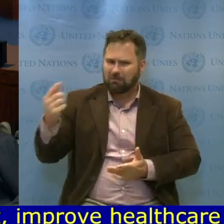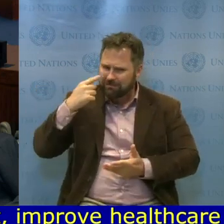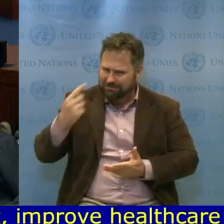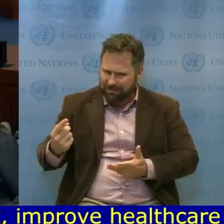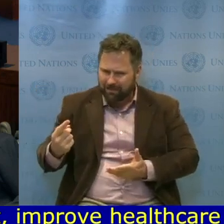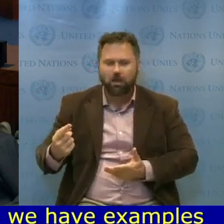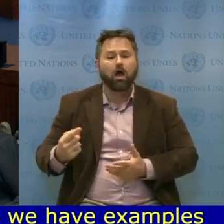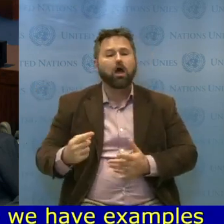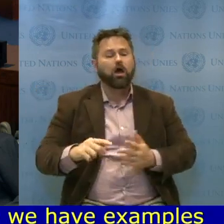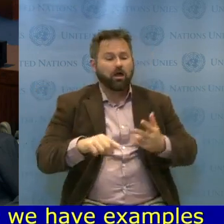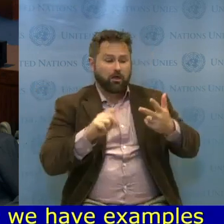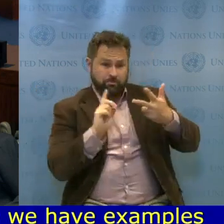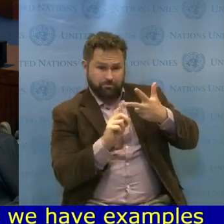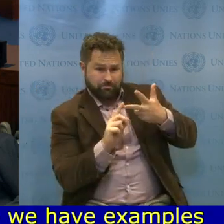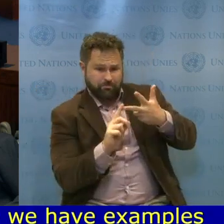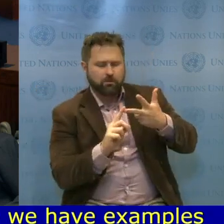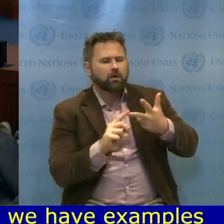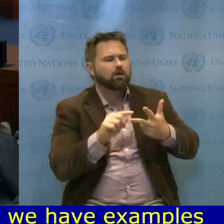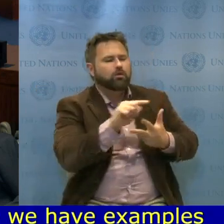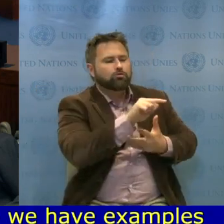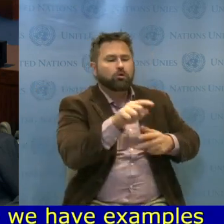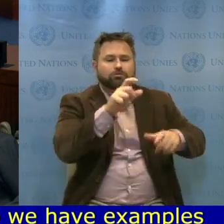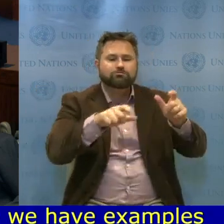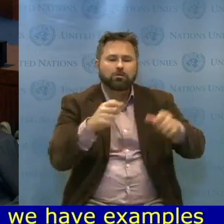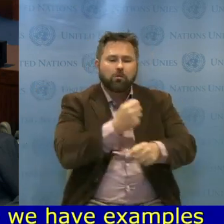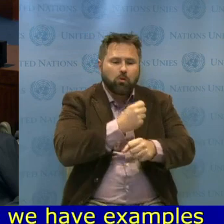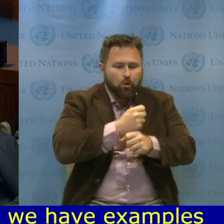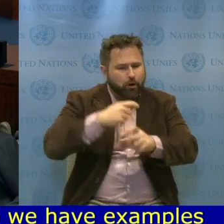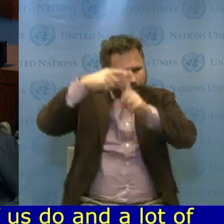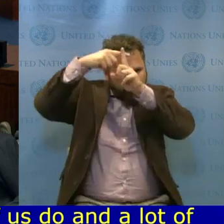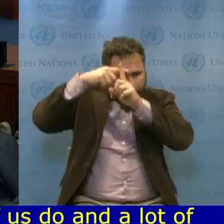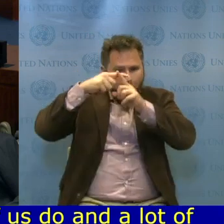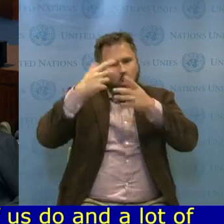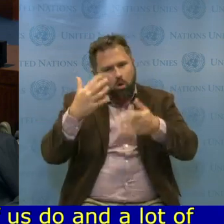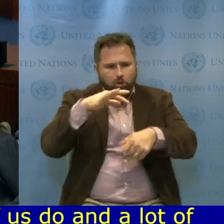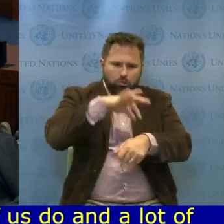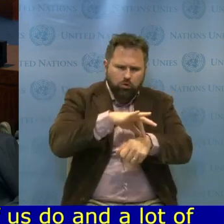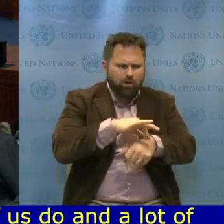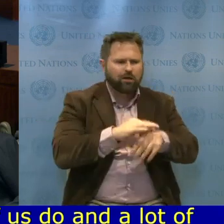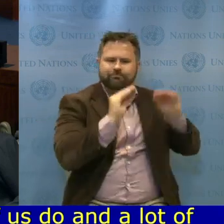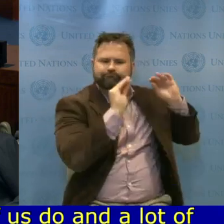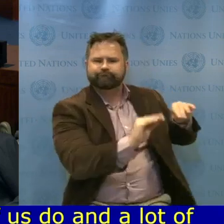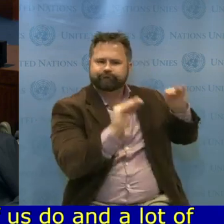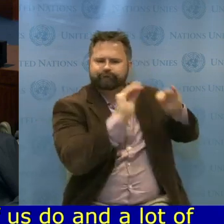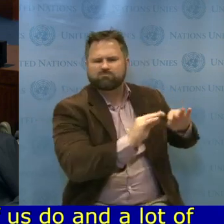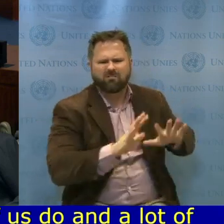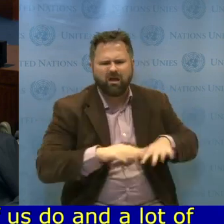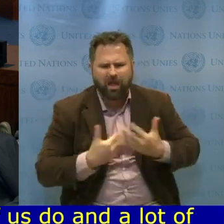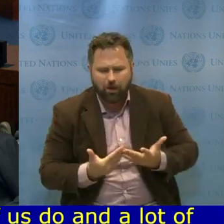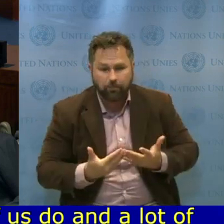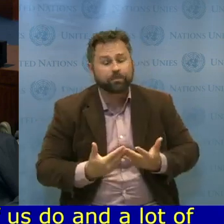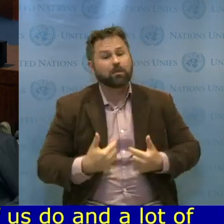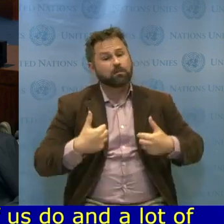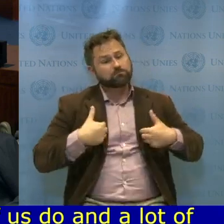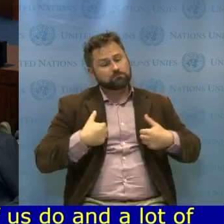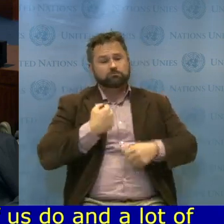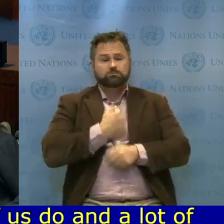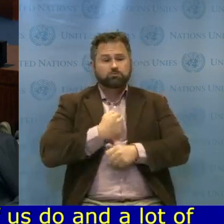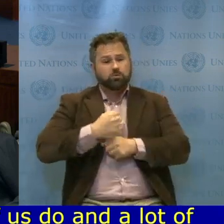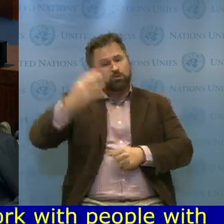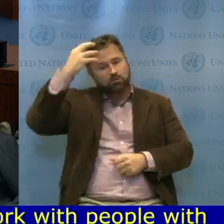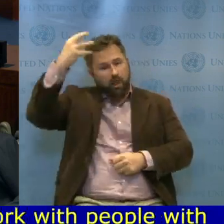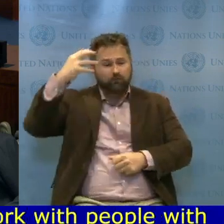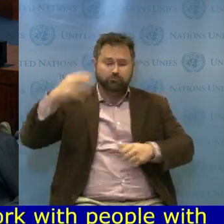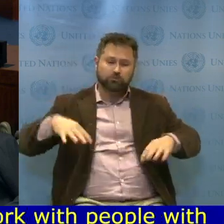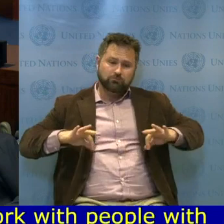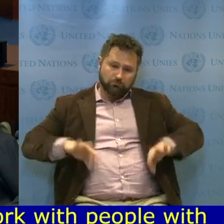can we train healthcare workers to work with people with disabilities? Now, can I say, as a government minister, my job is